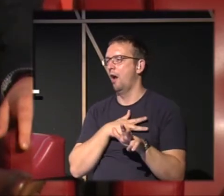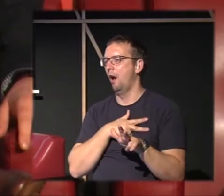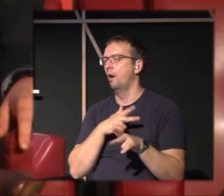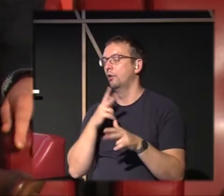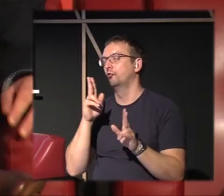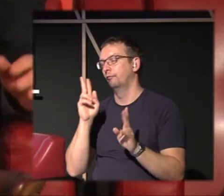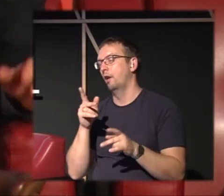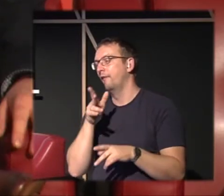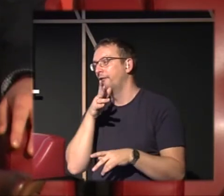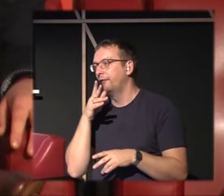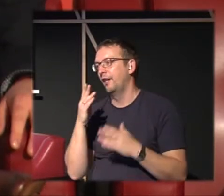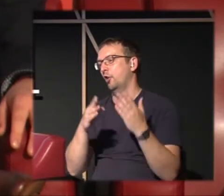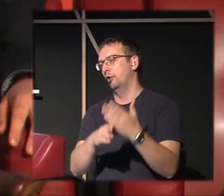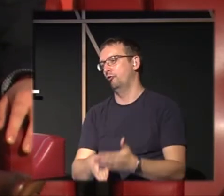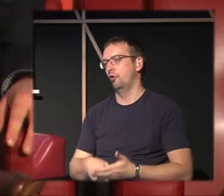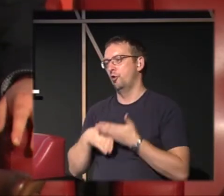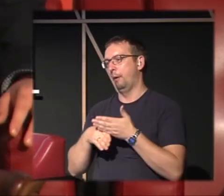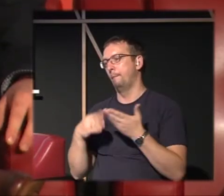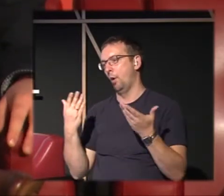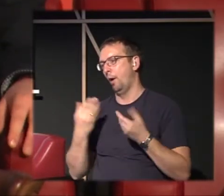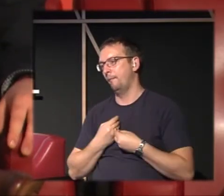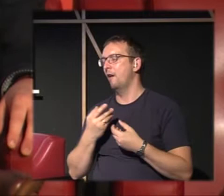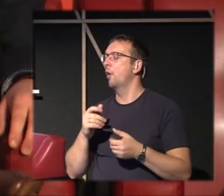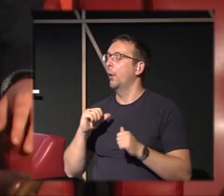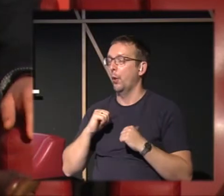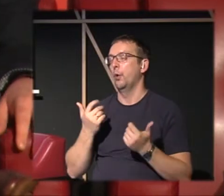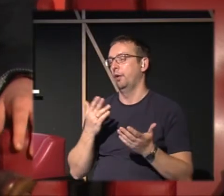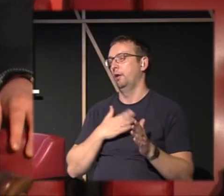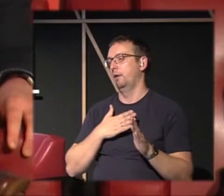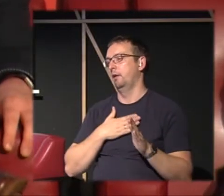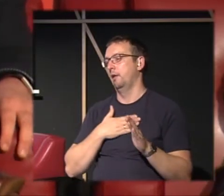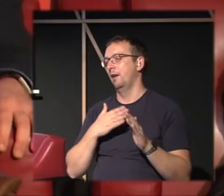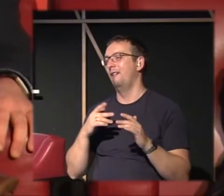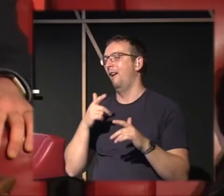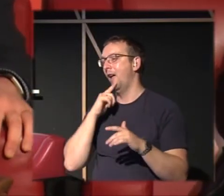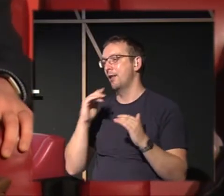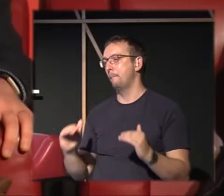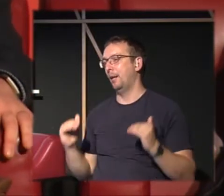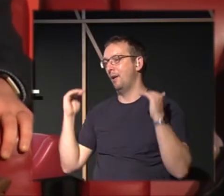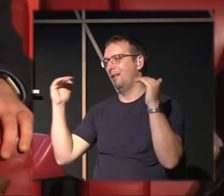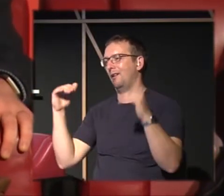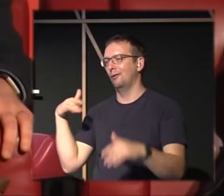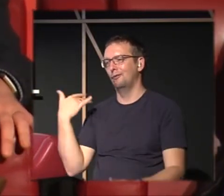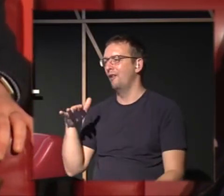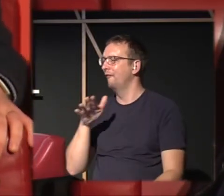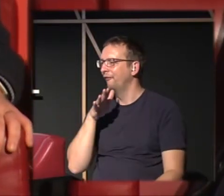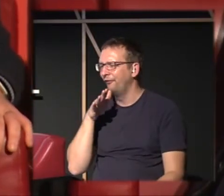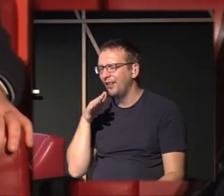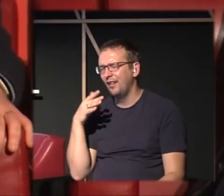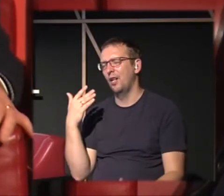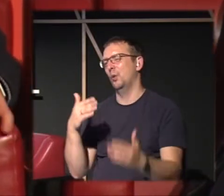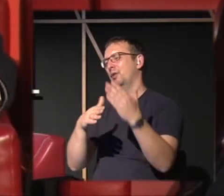League point of view. There's obviously the DAO and the designated support that it's very much on the agenda, and more often than not, the clubs who